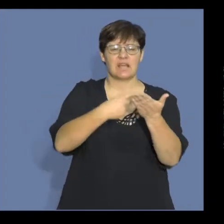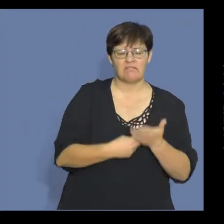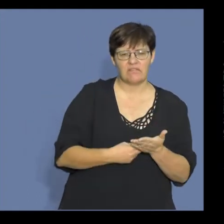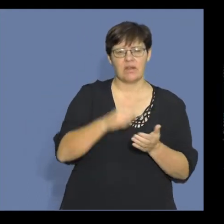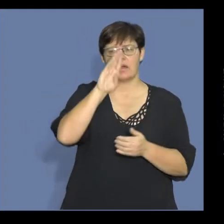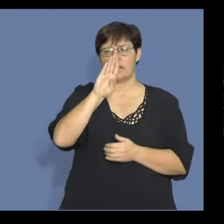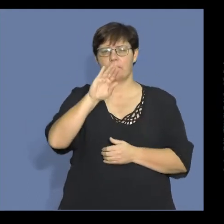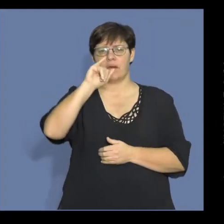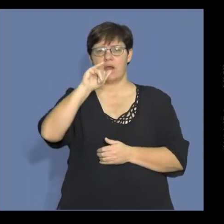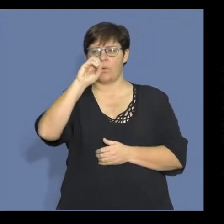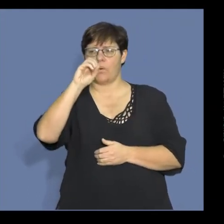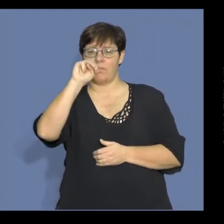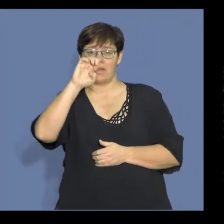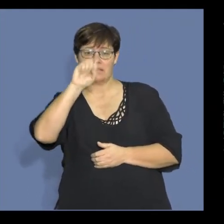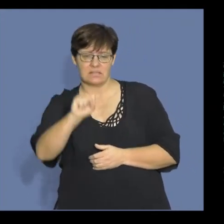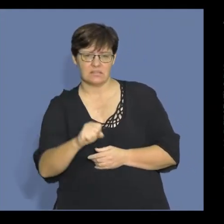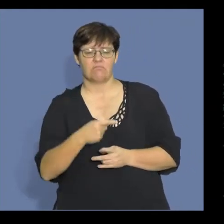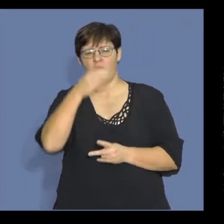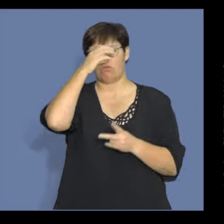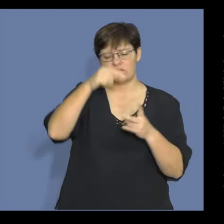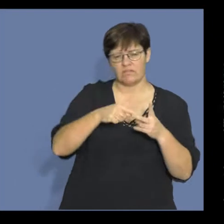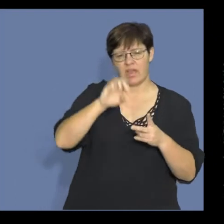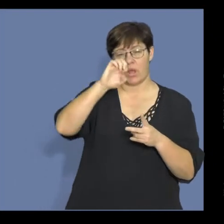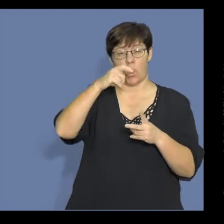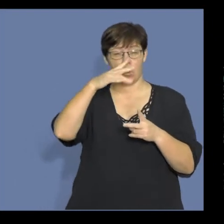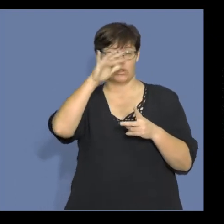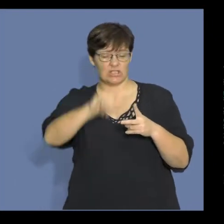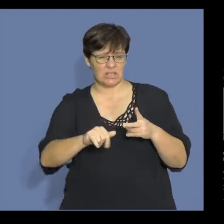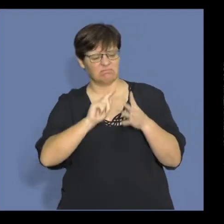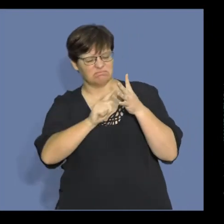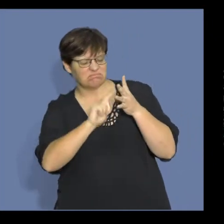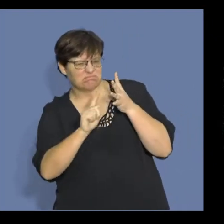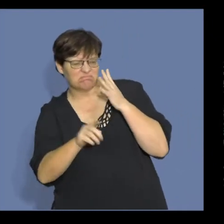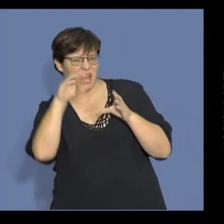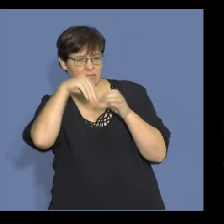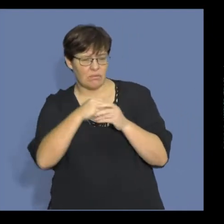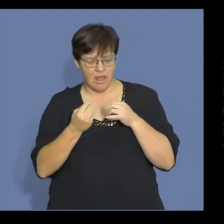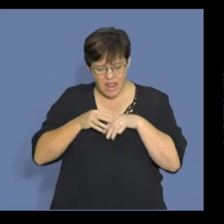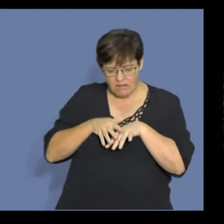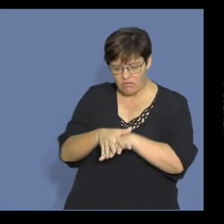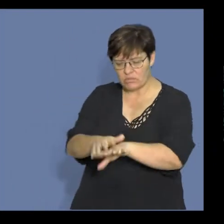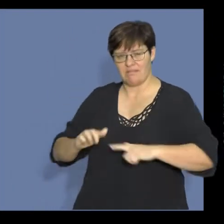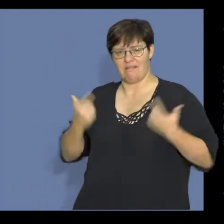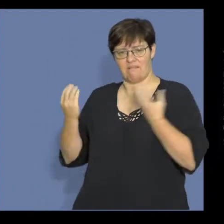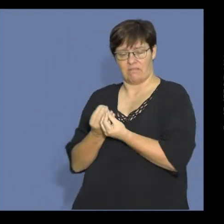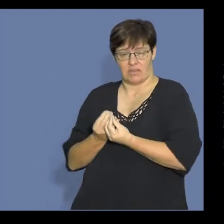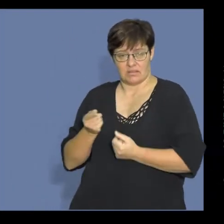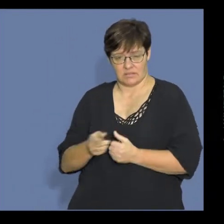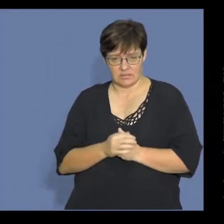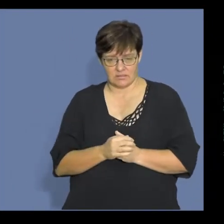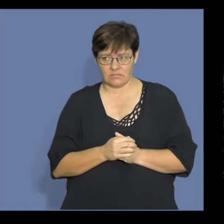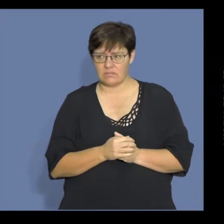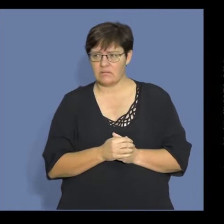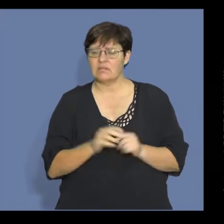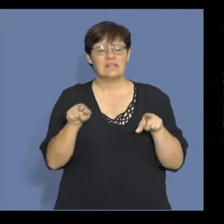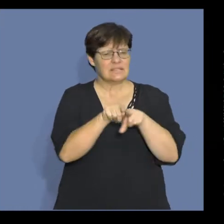of what biomes are and the concept of ecology, where we've studied different factors and how they influence living organisms. We've